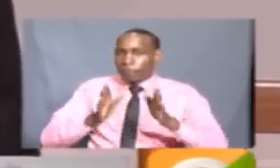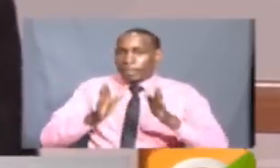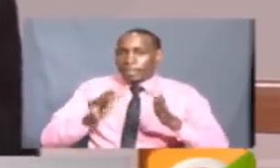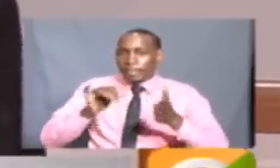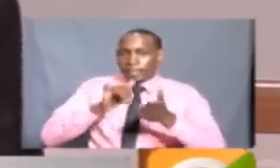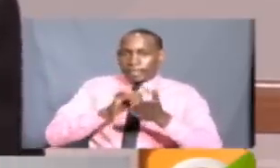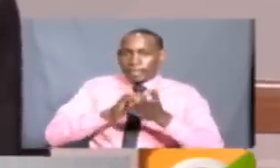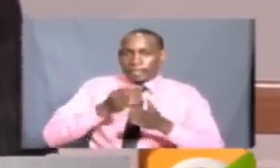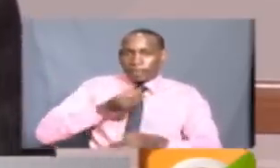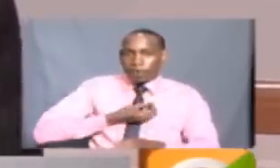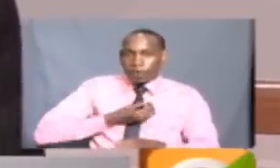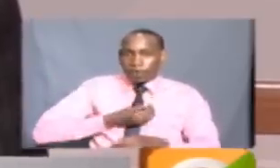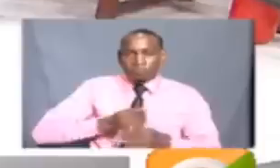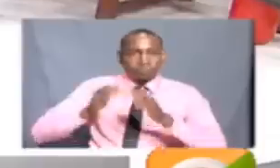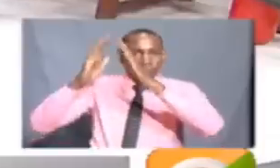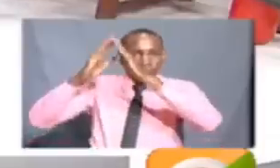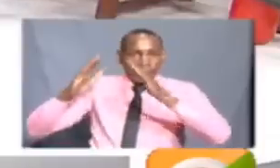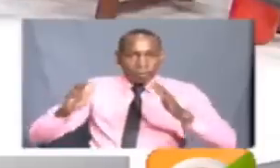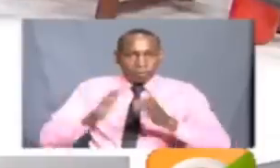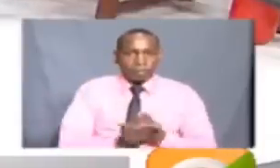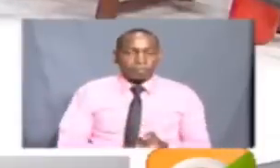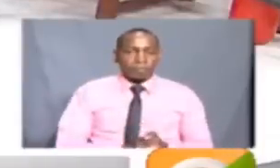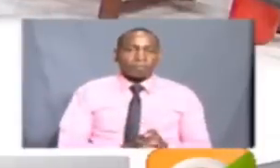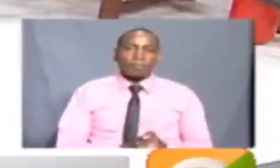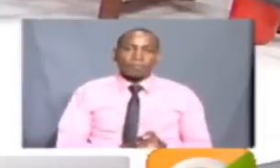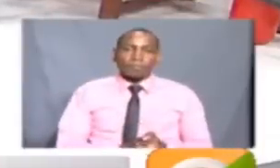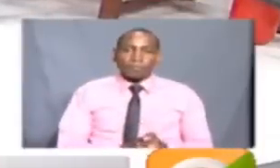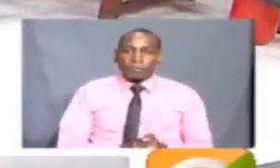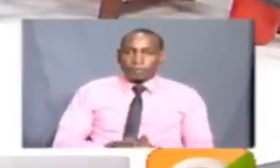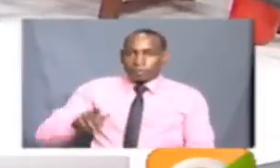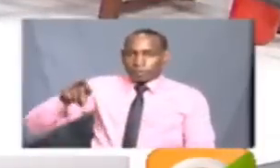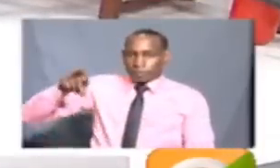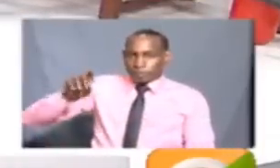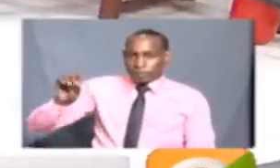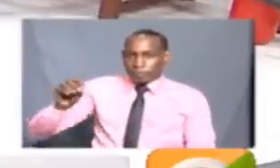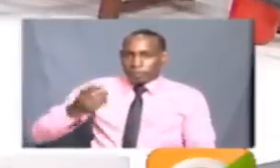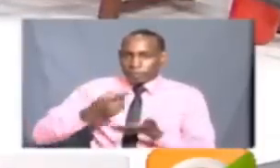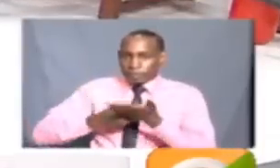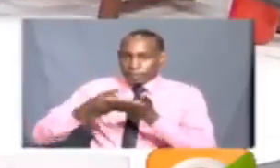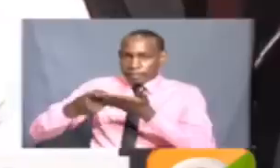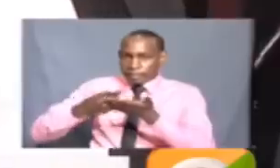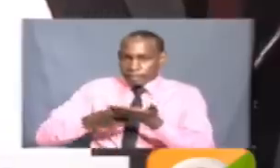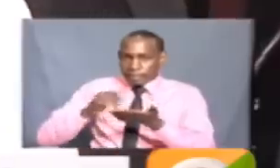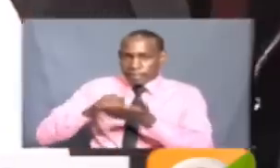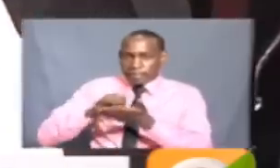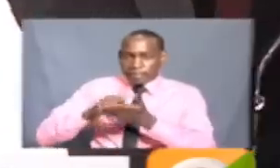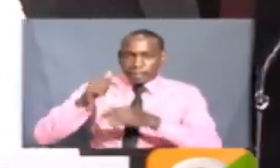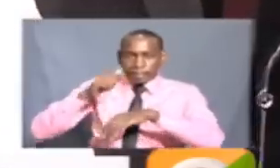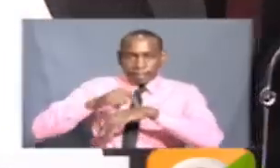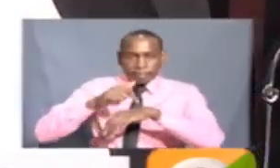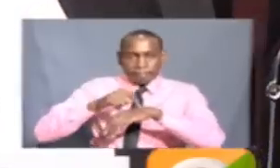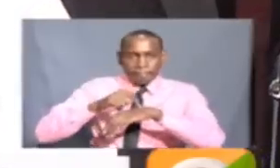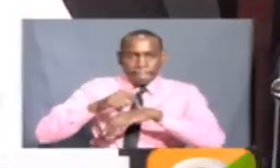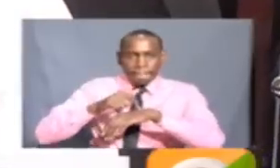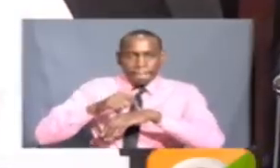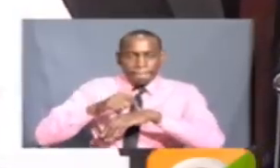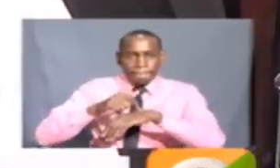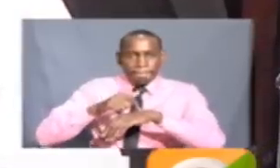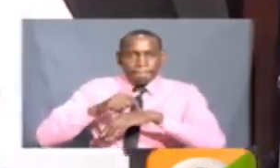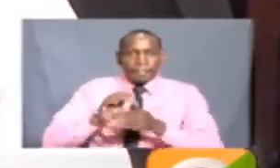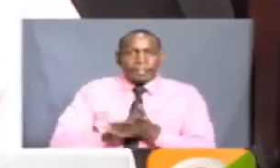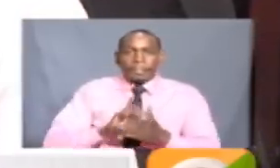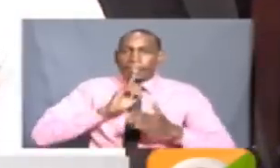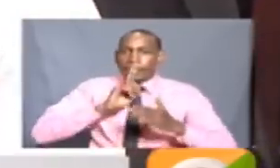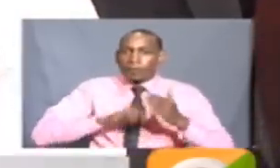they own their estates. Dr. PLO, we've talked about this time without, you always talk about that. Mm. And we